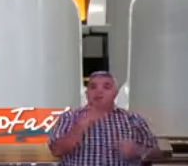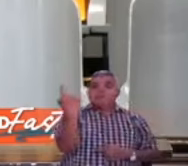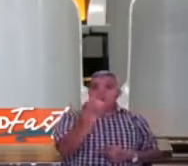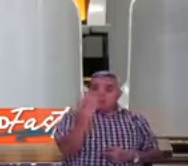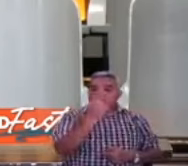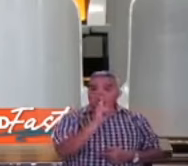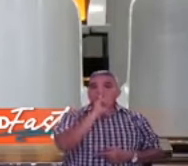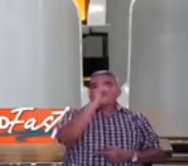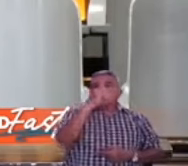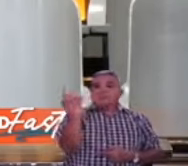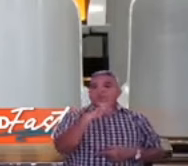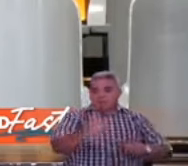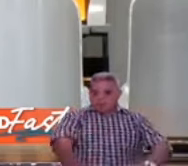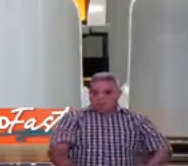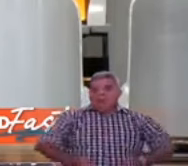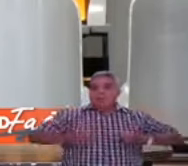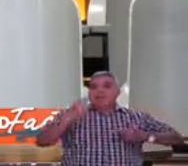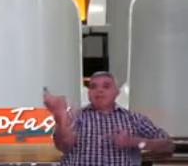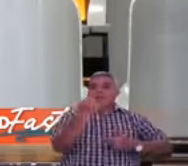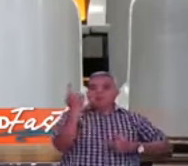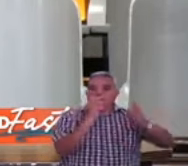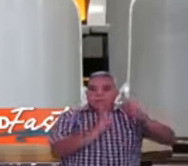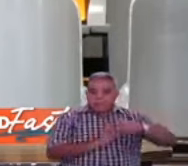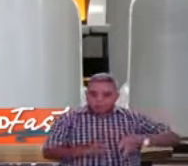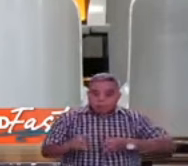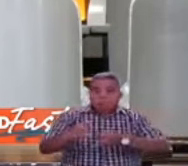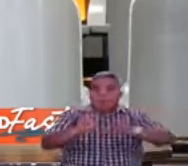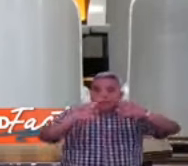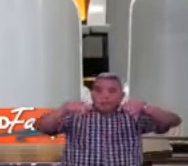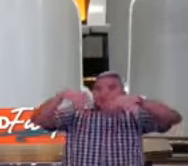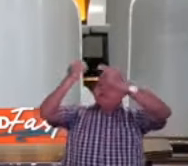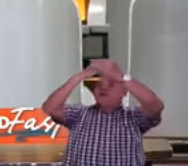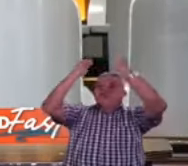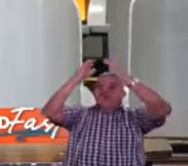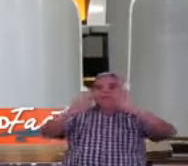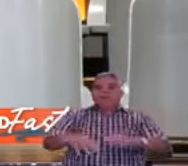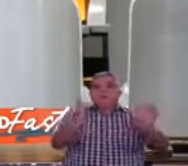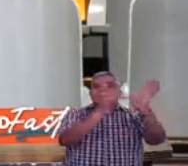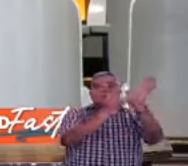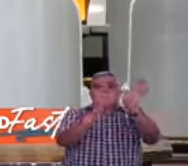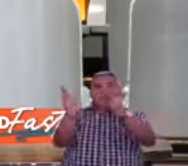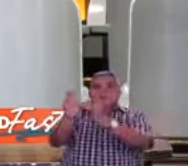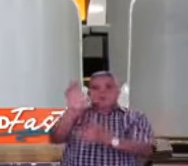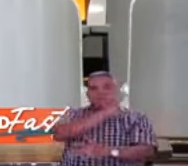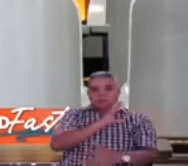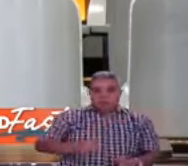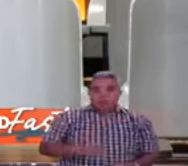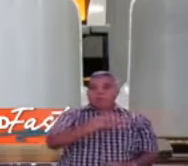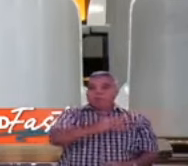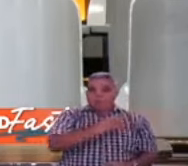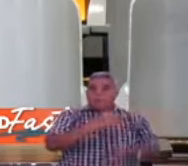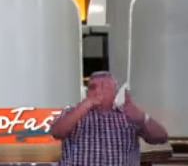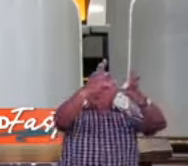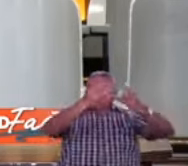the only truth, the only life. And I want to make it right. I want Christ in my life. Will you raise your hand this